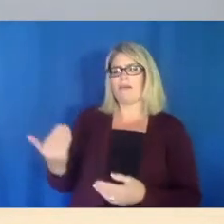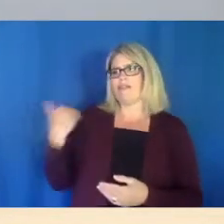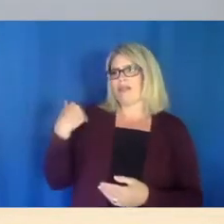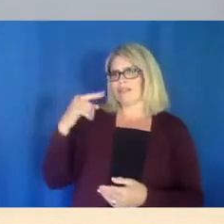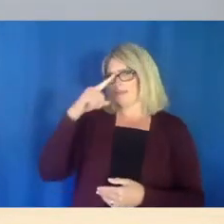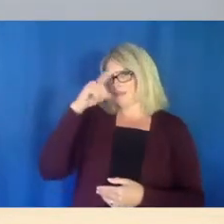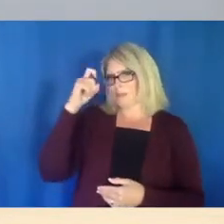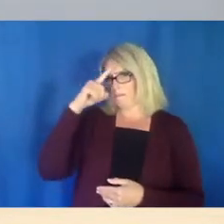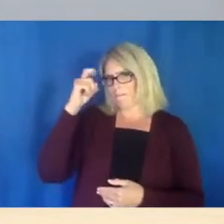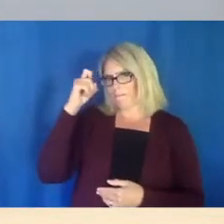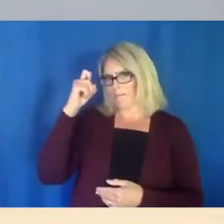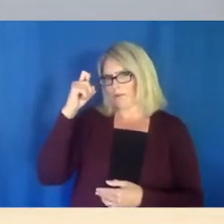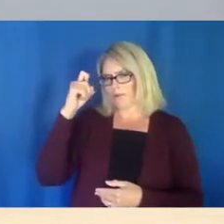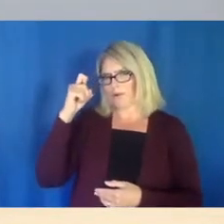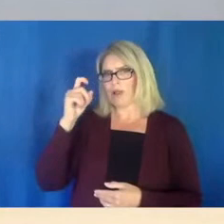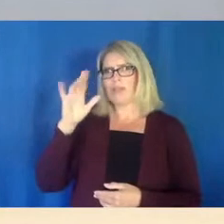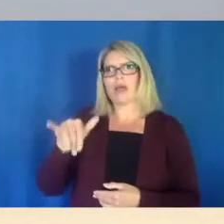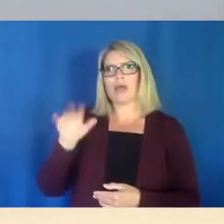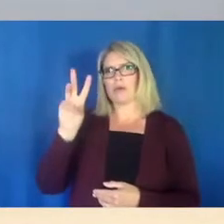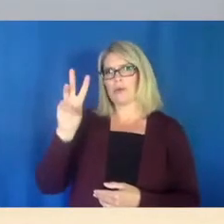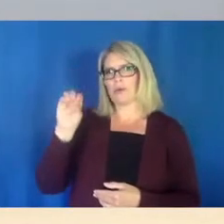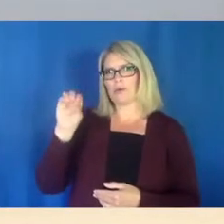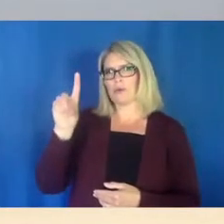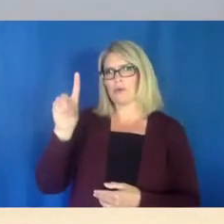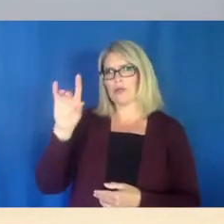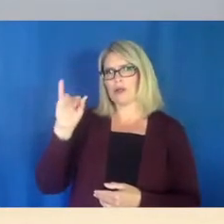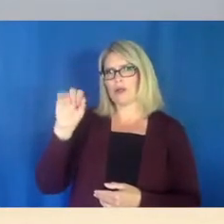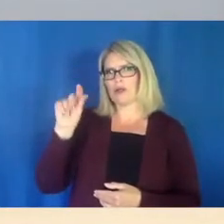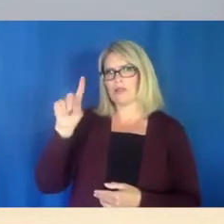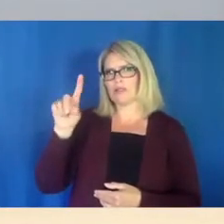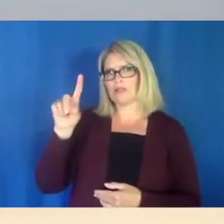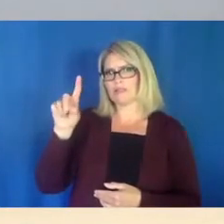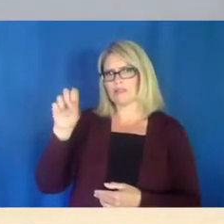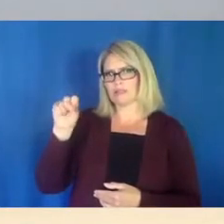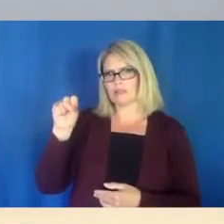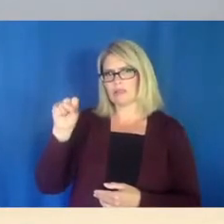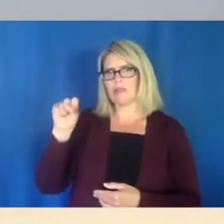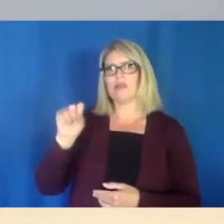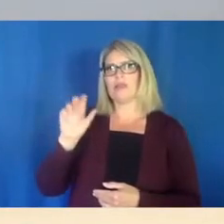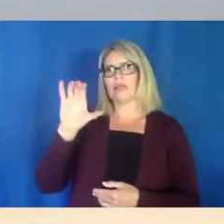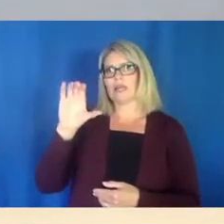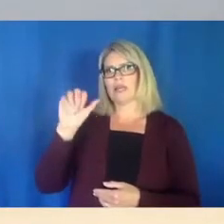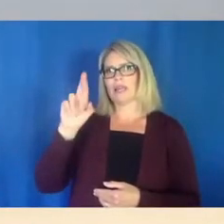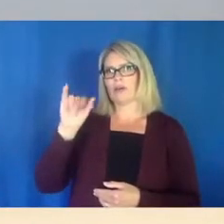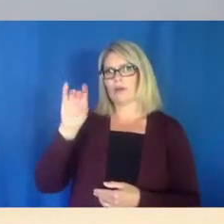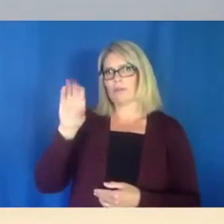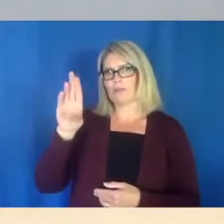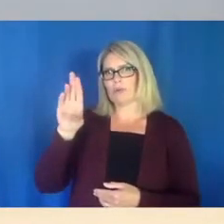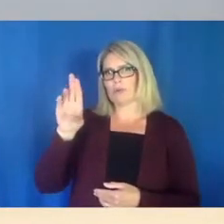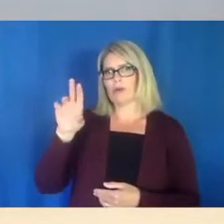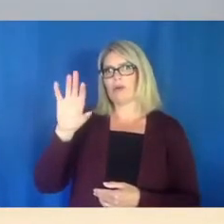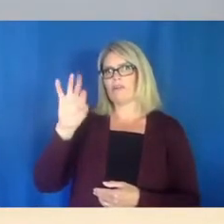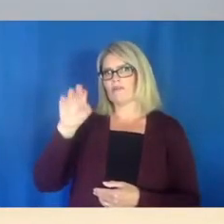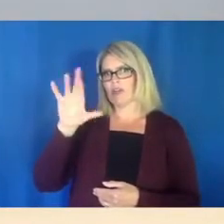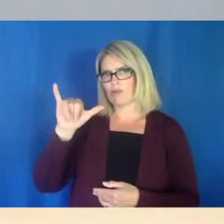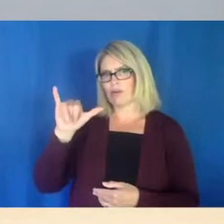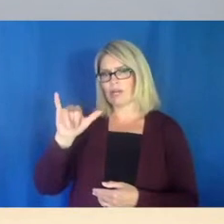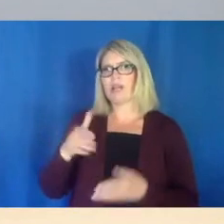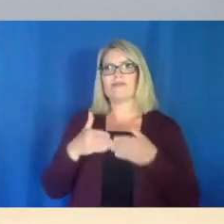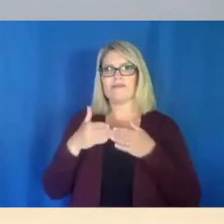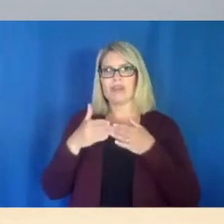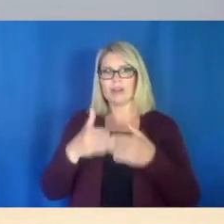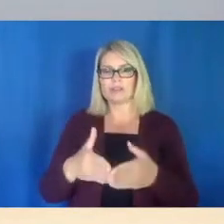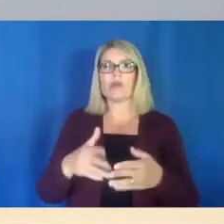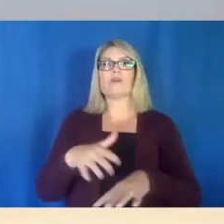that happened on the Wood Islands Caribou Ferry, and that allowed some smoother flow of screening when people